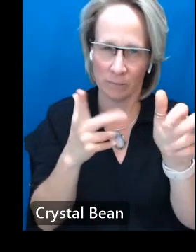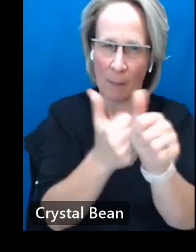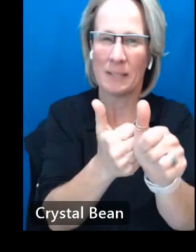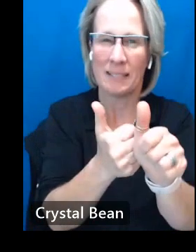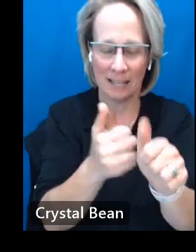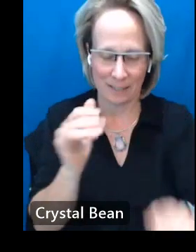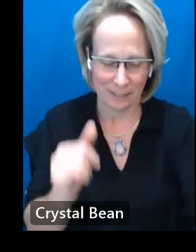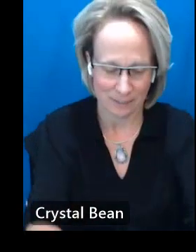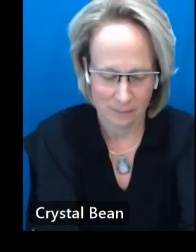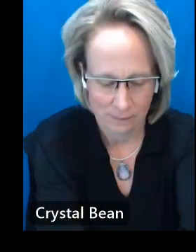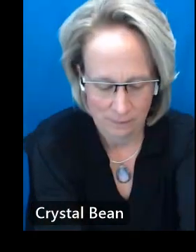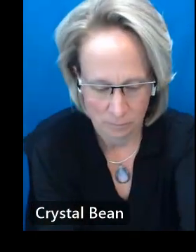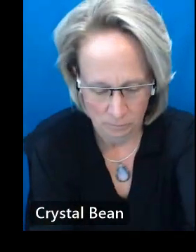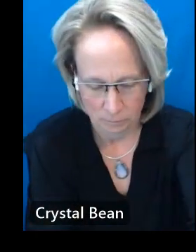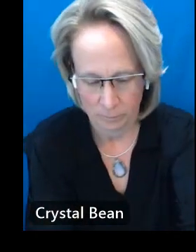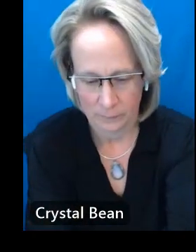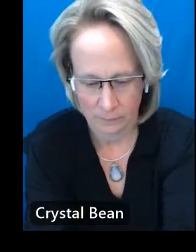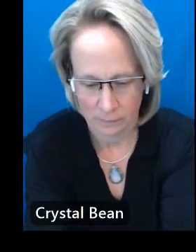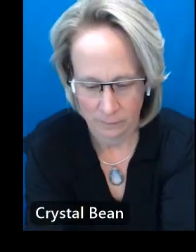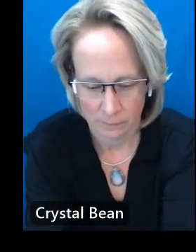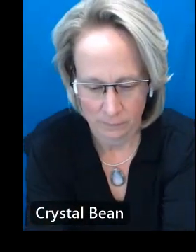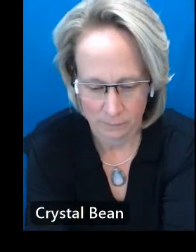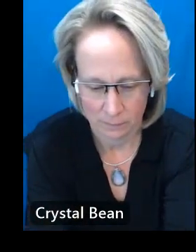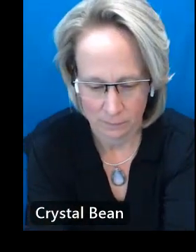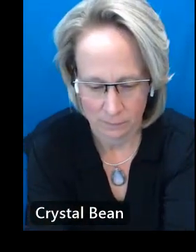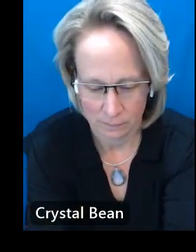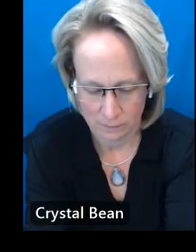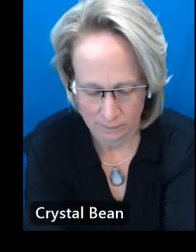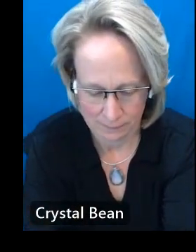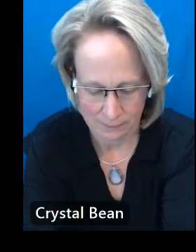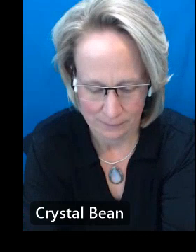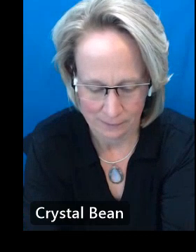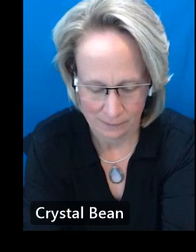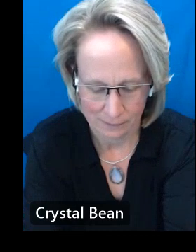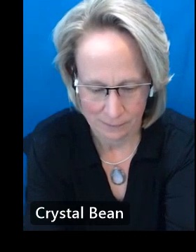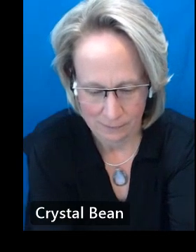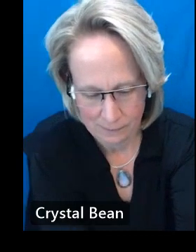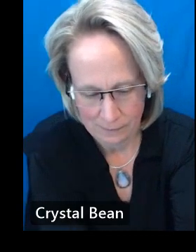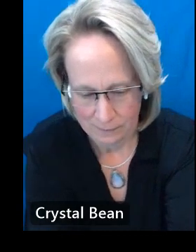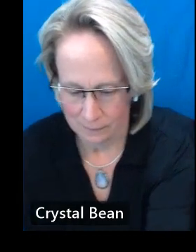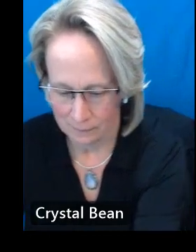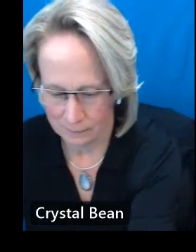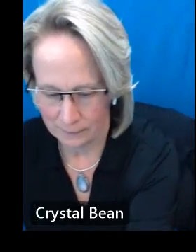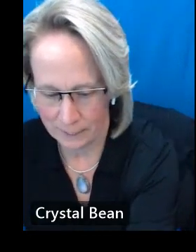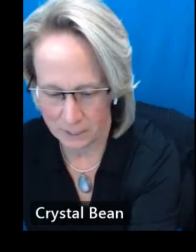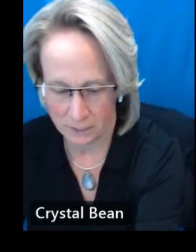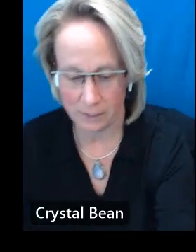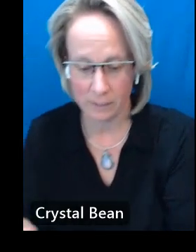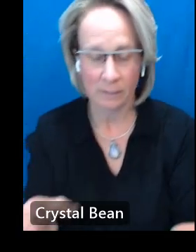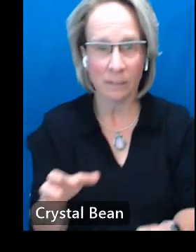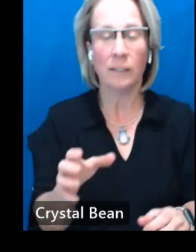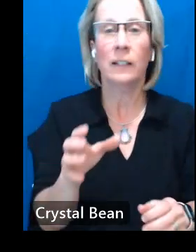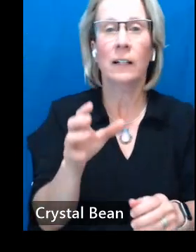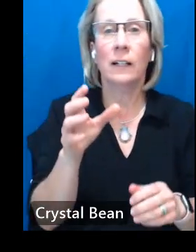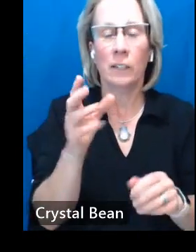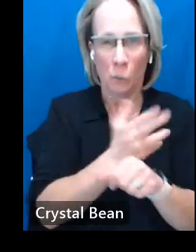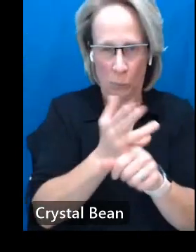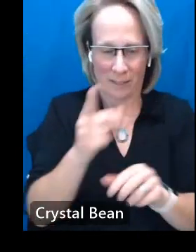why you would use it, but it's kind of up to you. If you want it in this format, use this report.